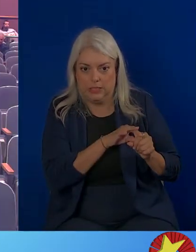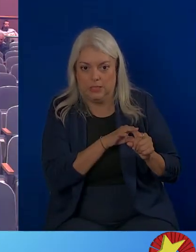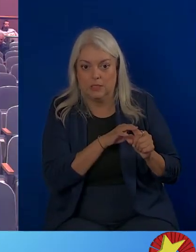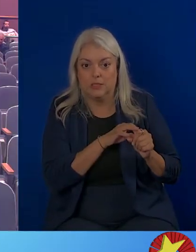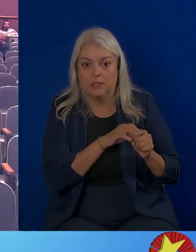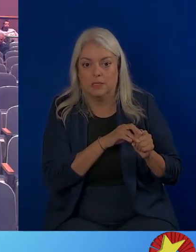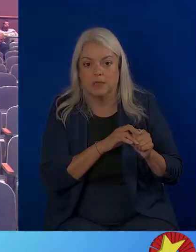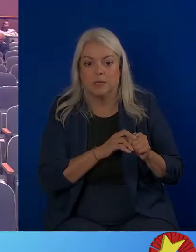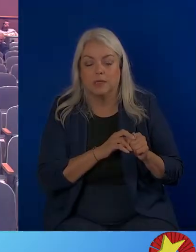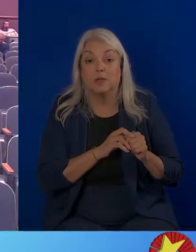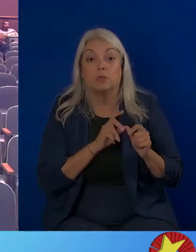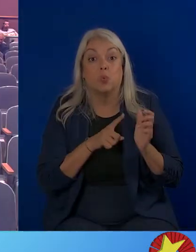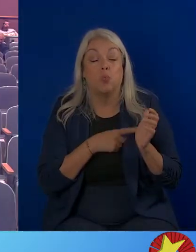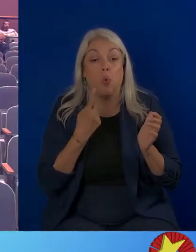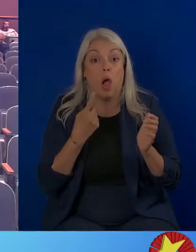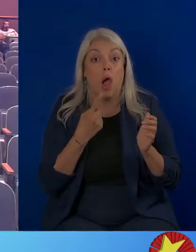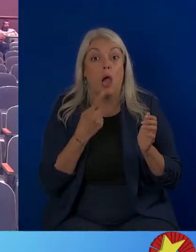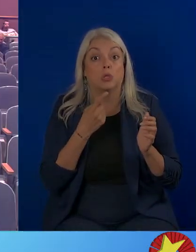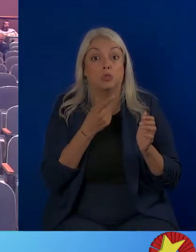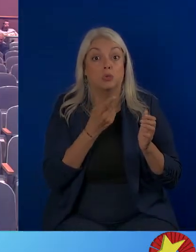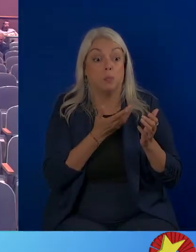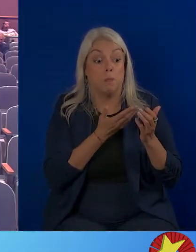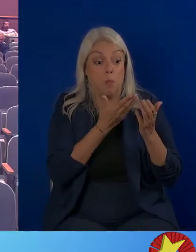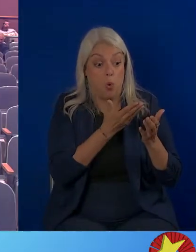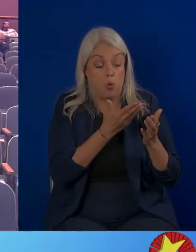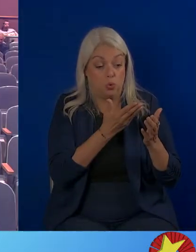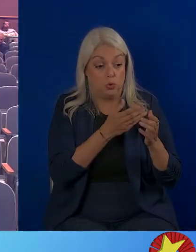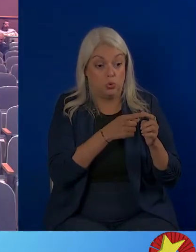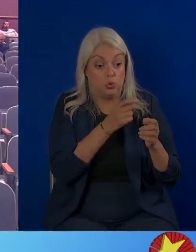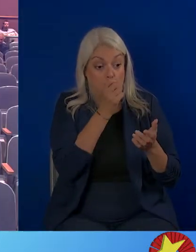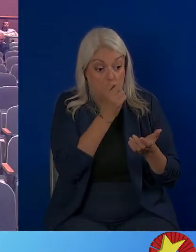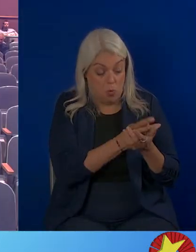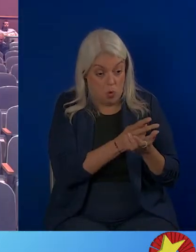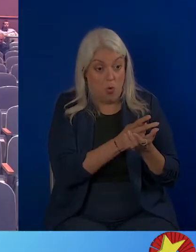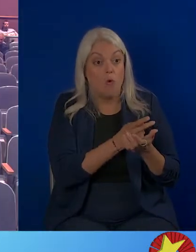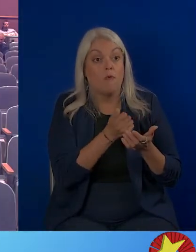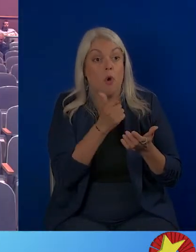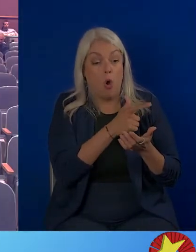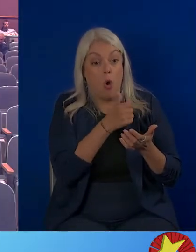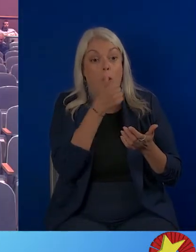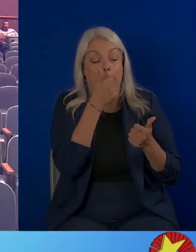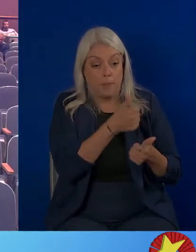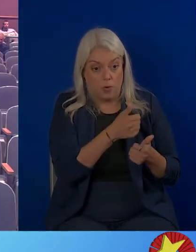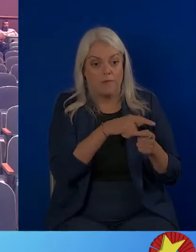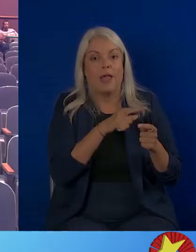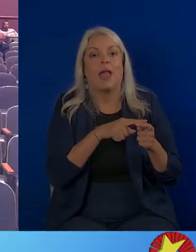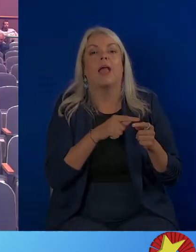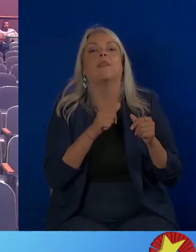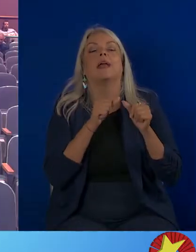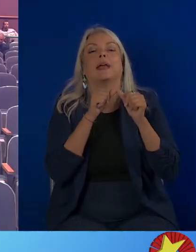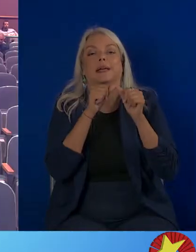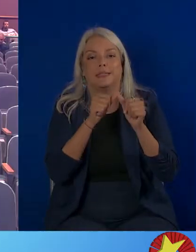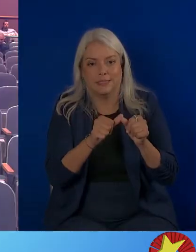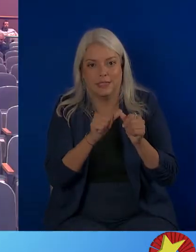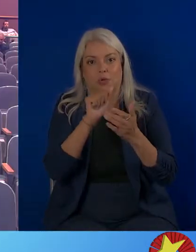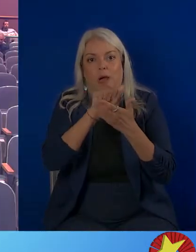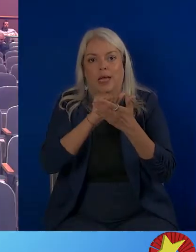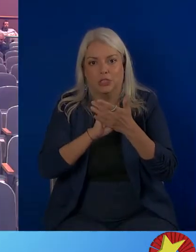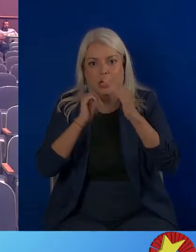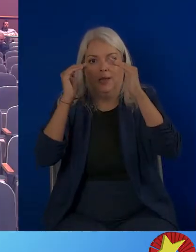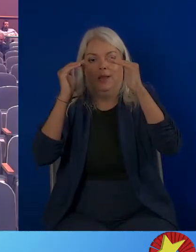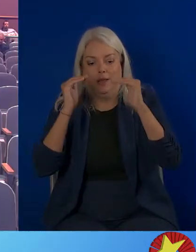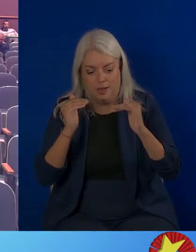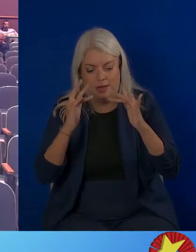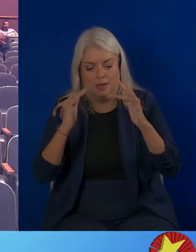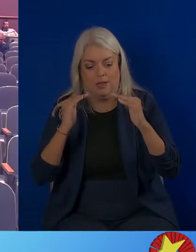approve what remains there, then the meeting continues down the agenda item, and whatever agenda